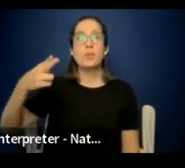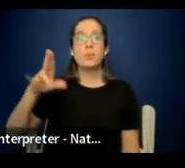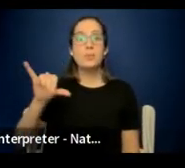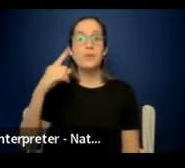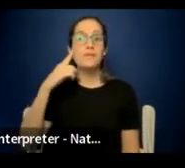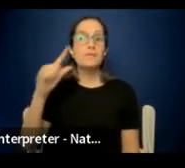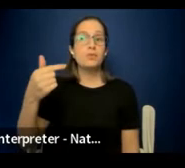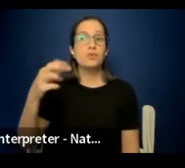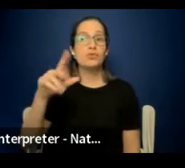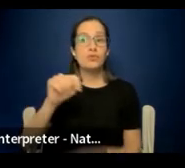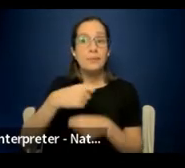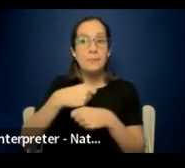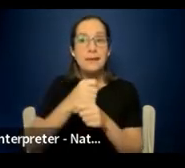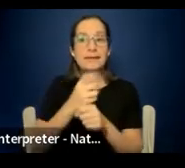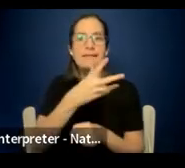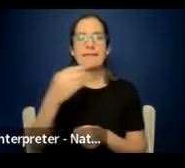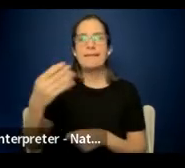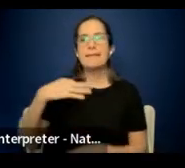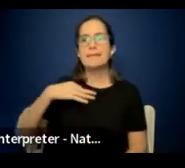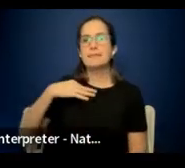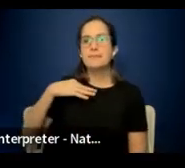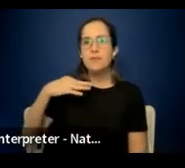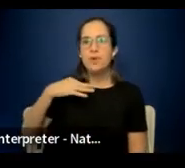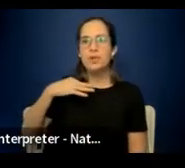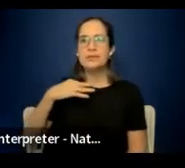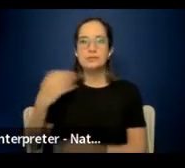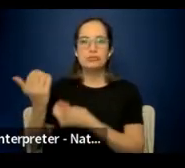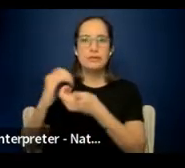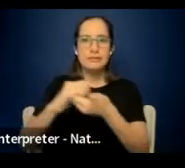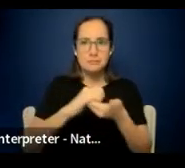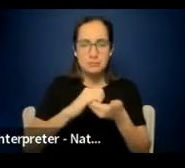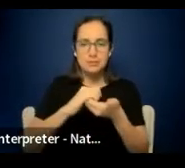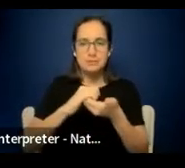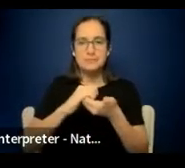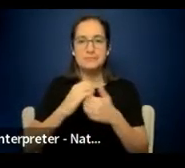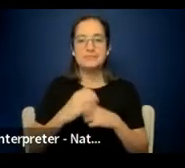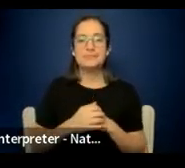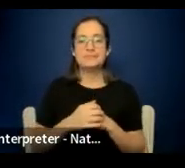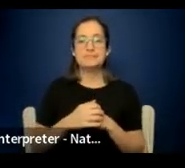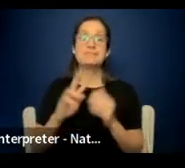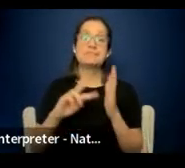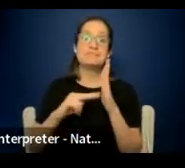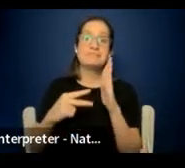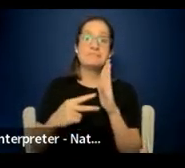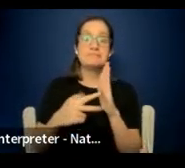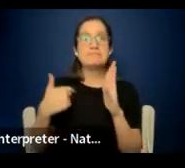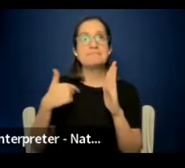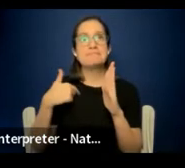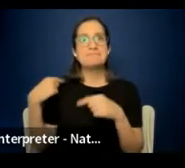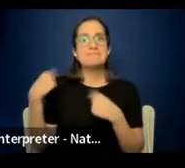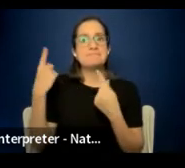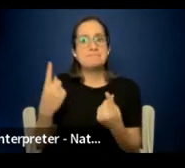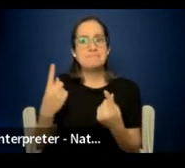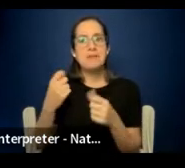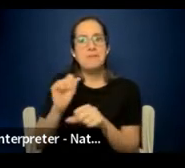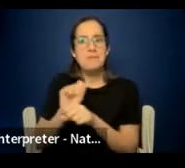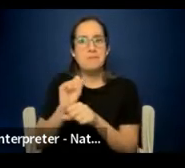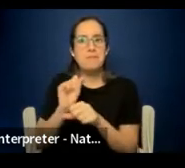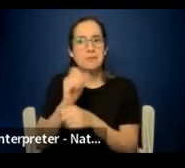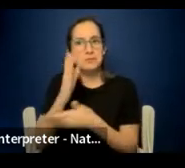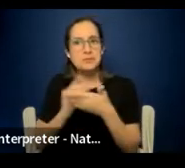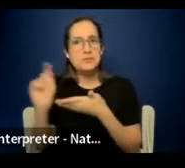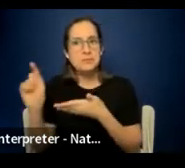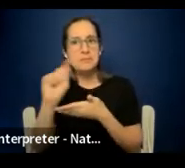as employee volunteer engagement. So I have, you know, maybe worked with a number of your organizations over the